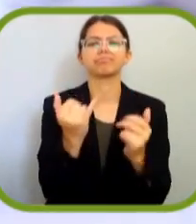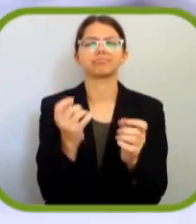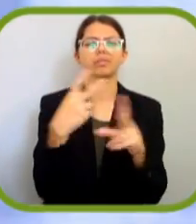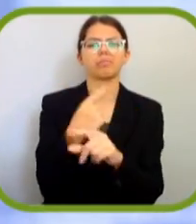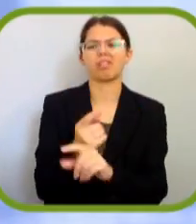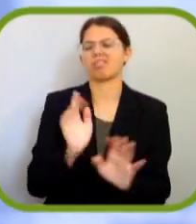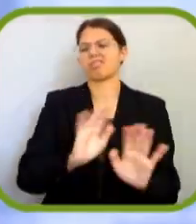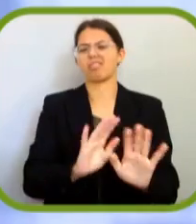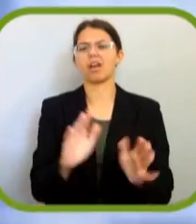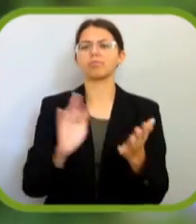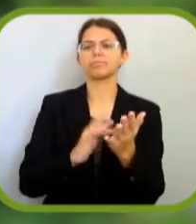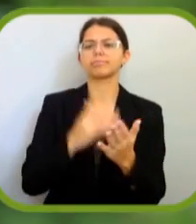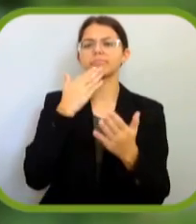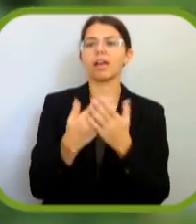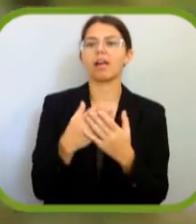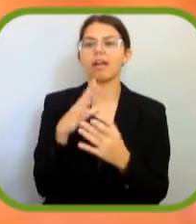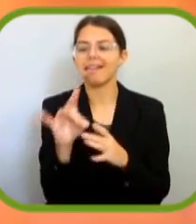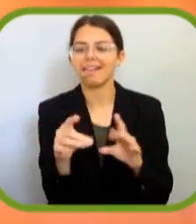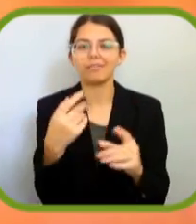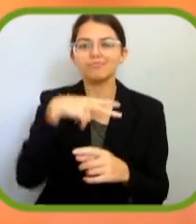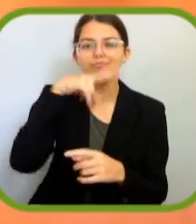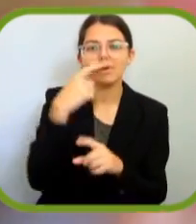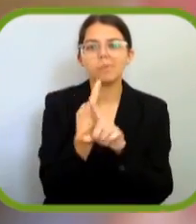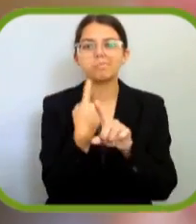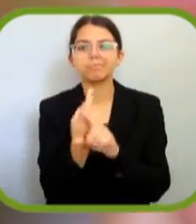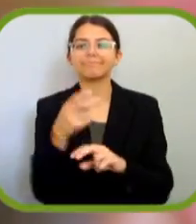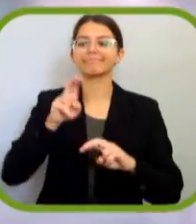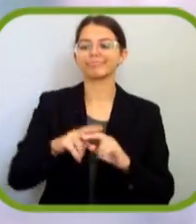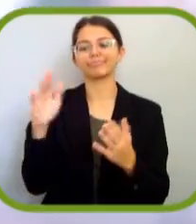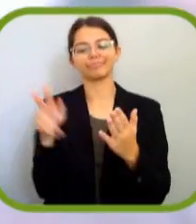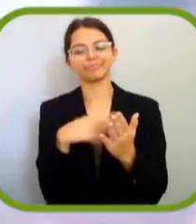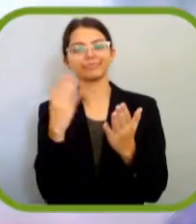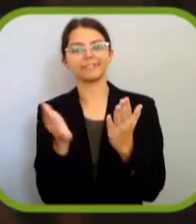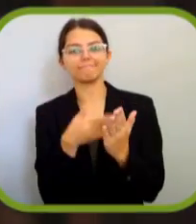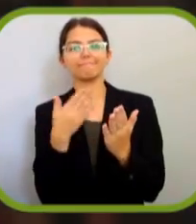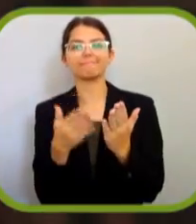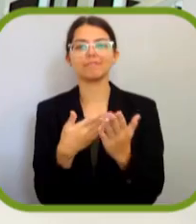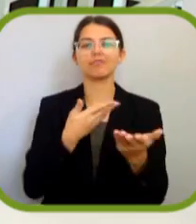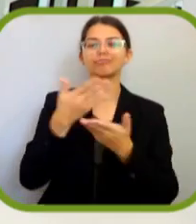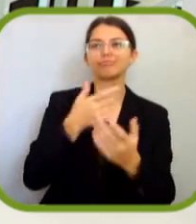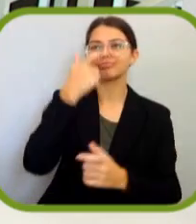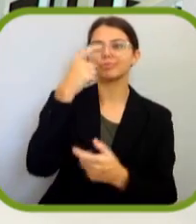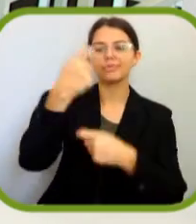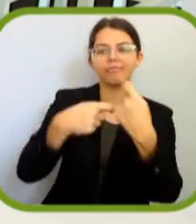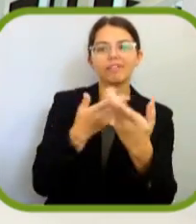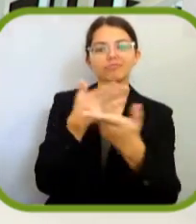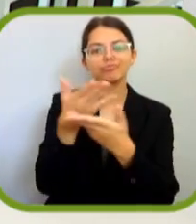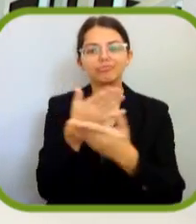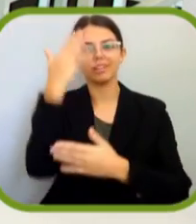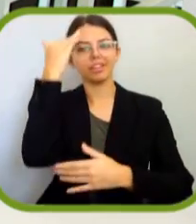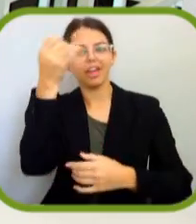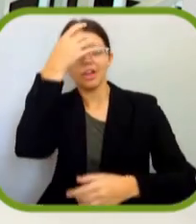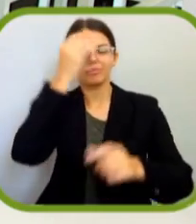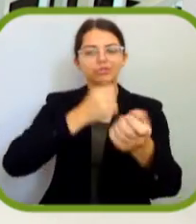Book buying is an experience. You come to the shop, you sit down, you read the book, you talk to the shopkeeper who's very knowledgeable, you exchange ideas and opinions